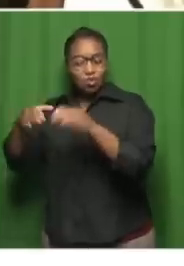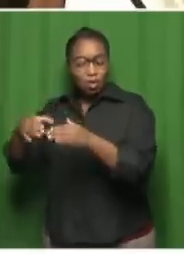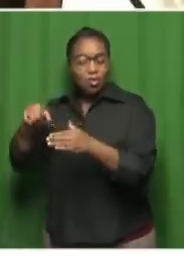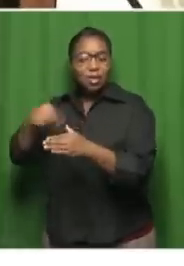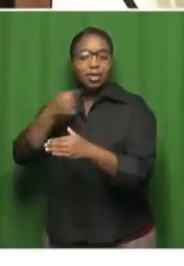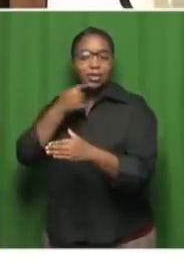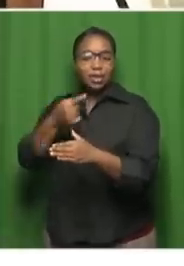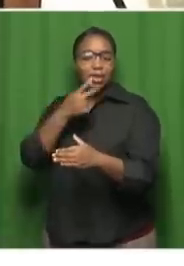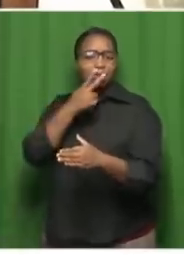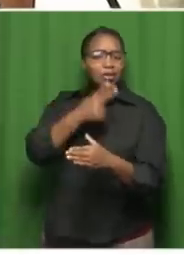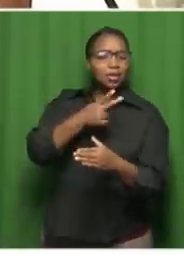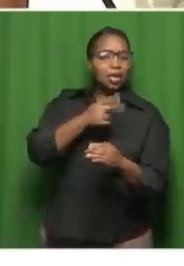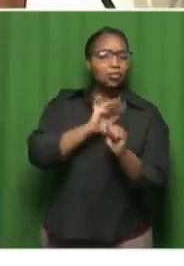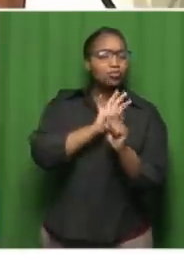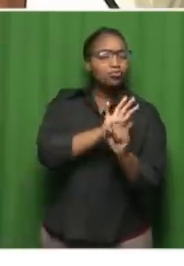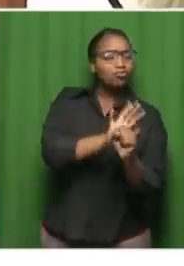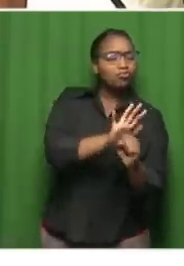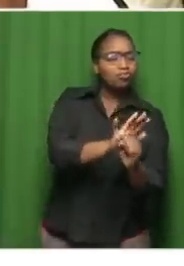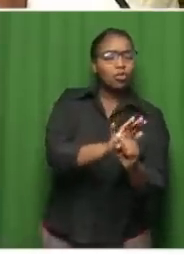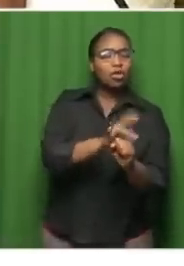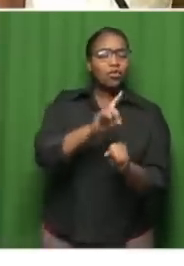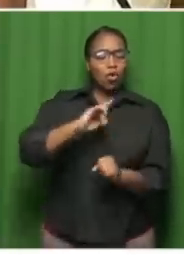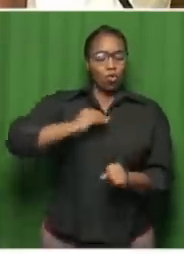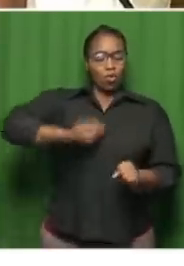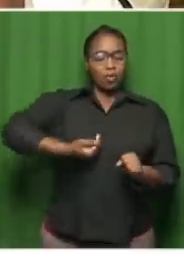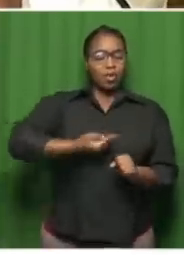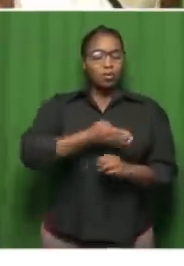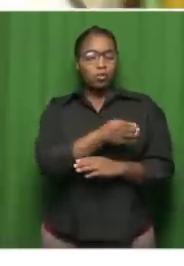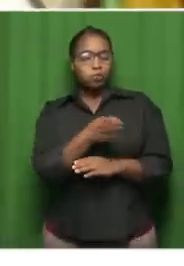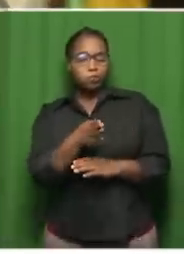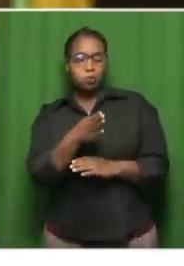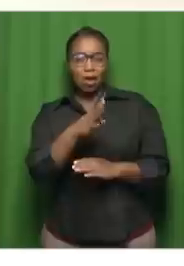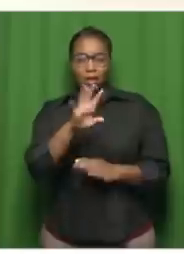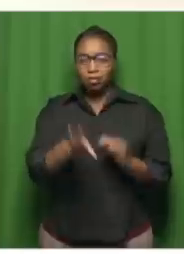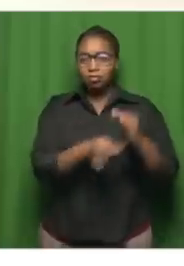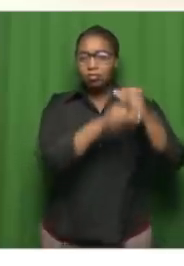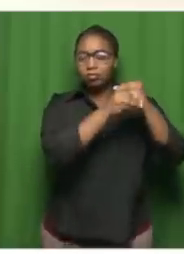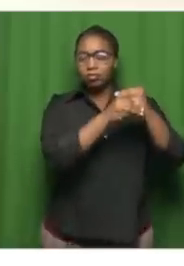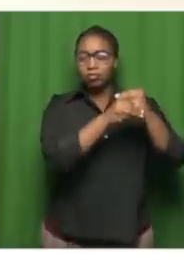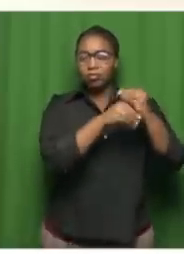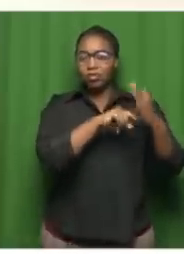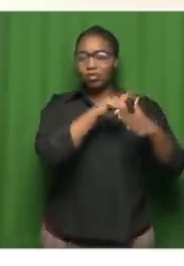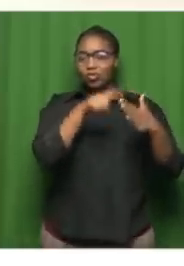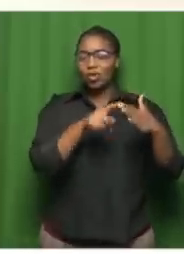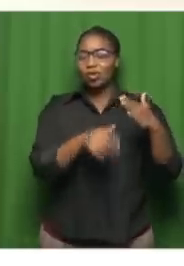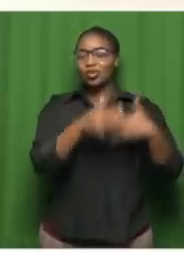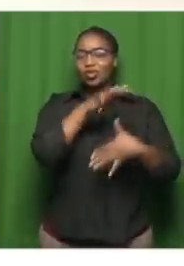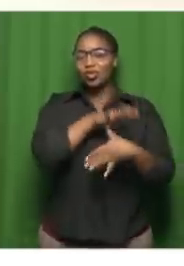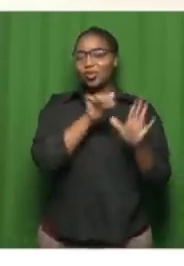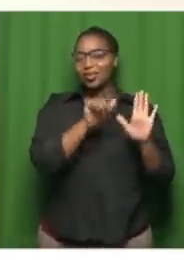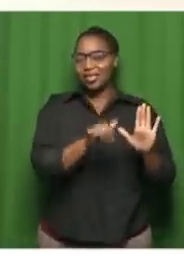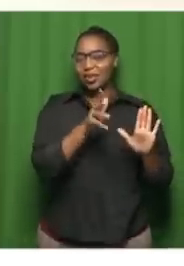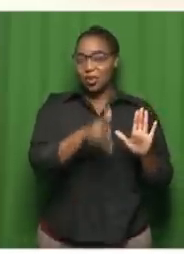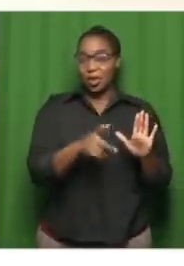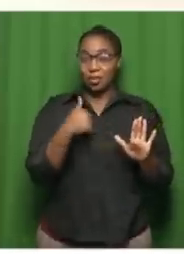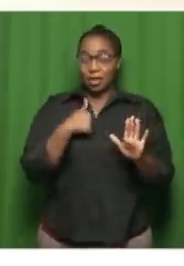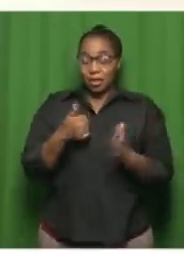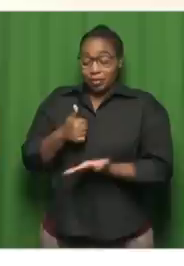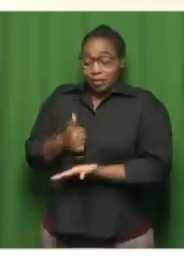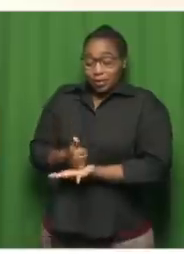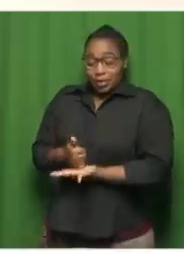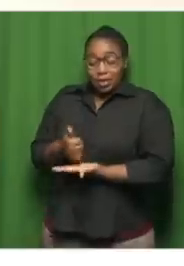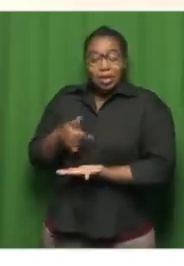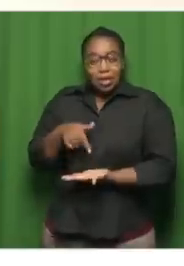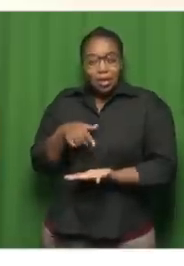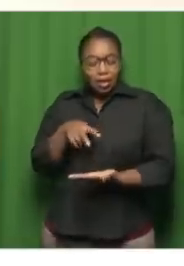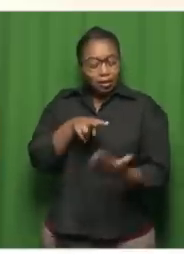are they going to achieve that with this kind of nominations. Yeah, I mean, as I'm sitting here, I just see a story coming through, and